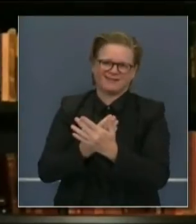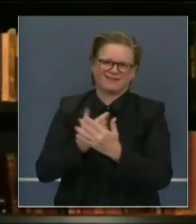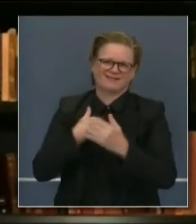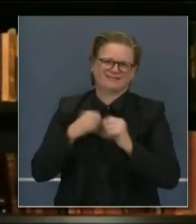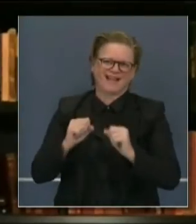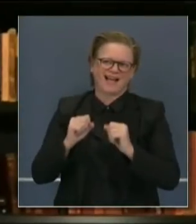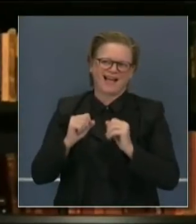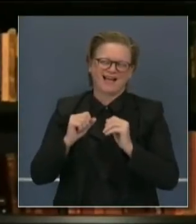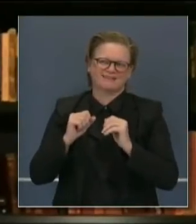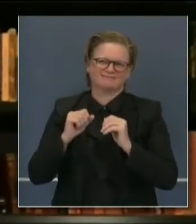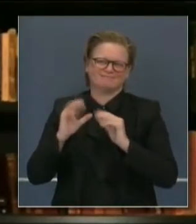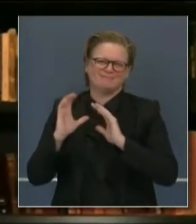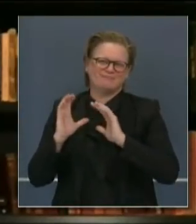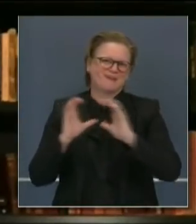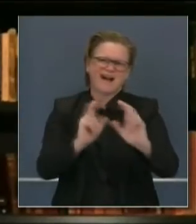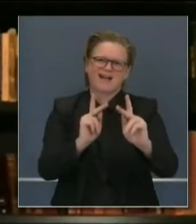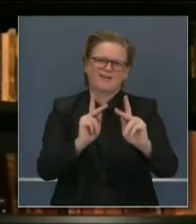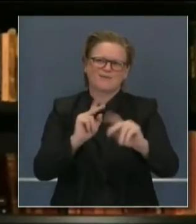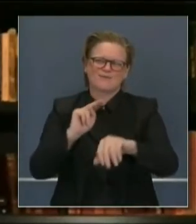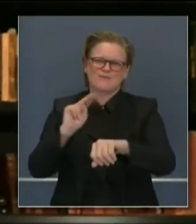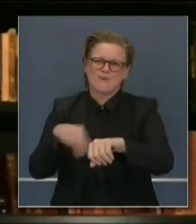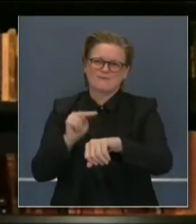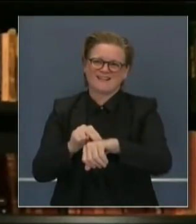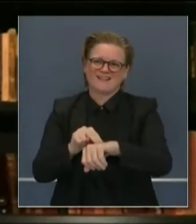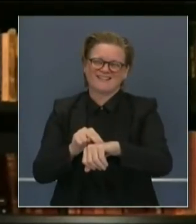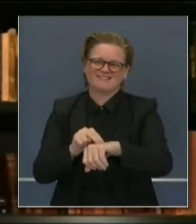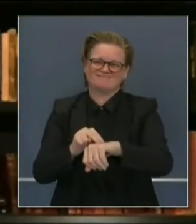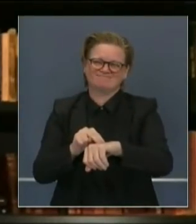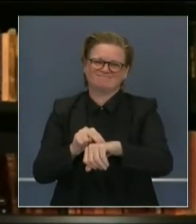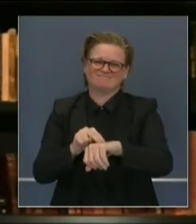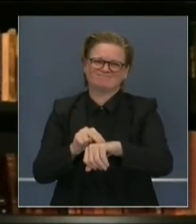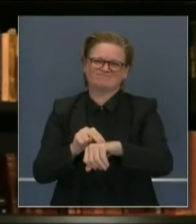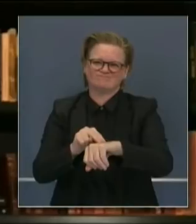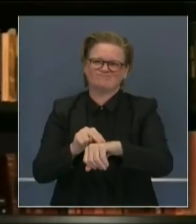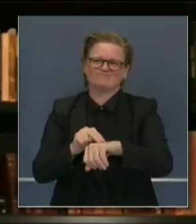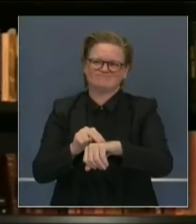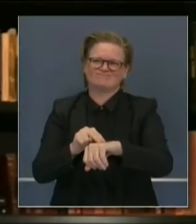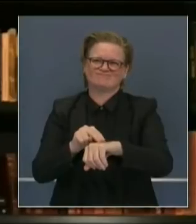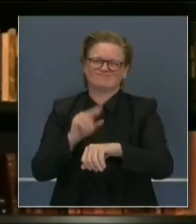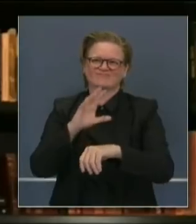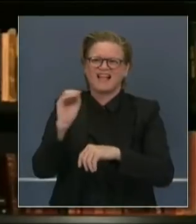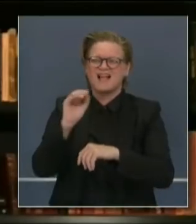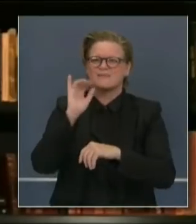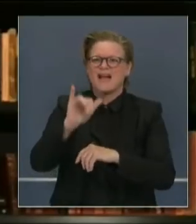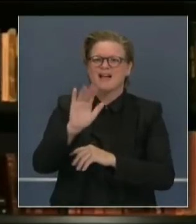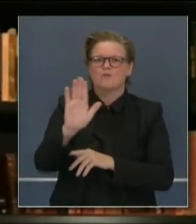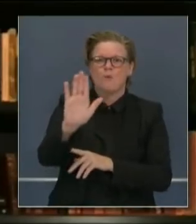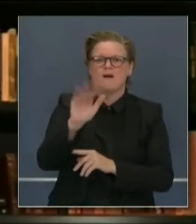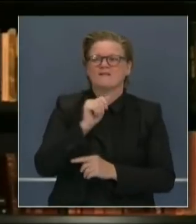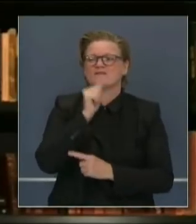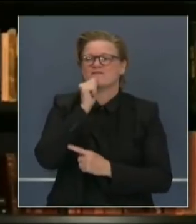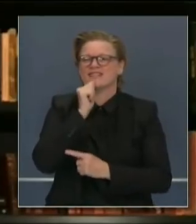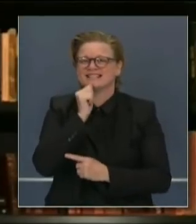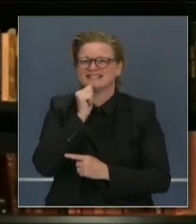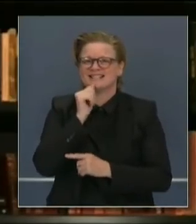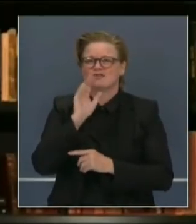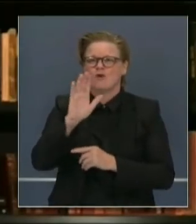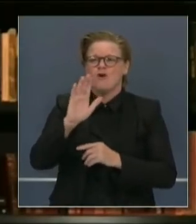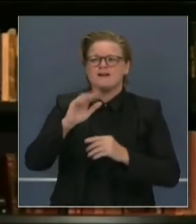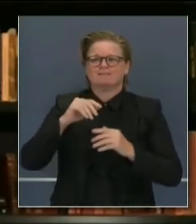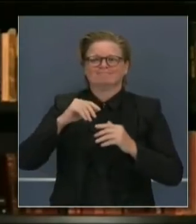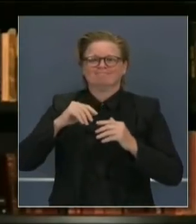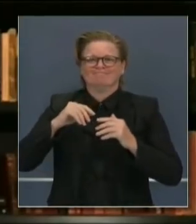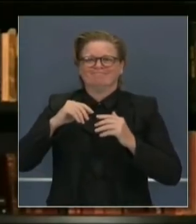normalcy, but the resiliency and vibrancy that we come to expect and what we were enjoying before this